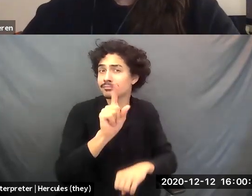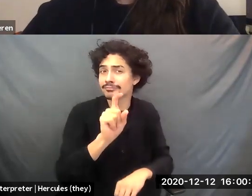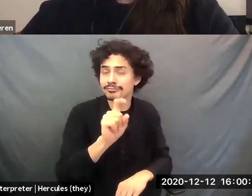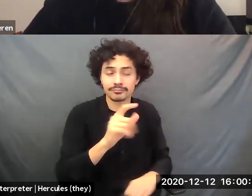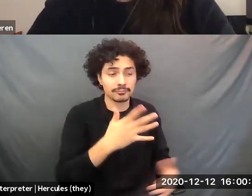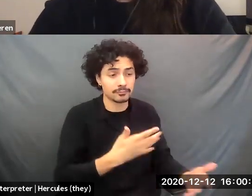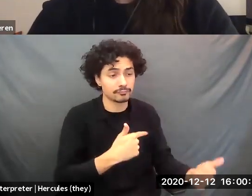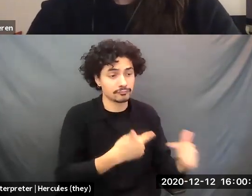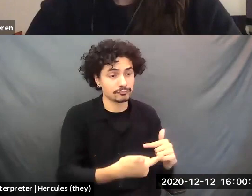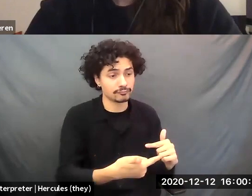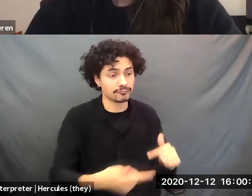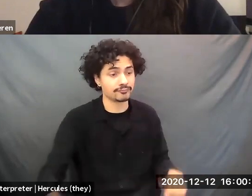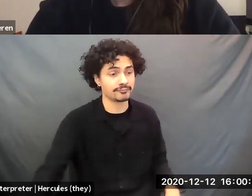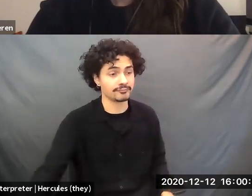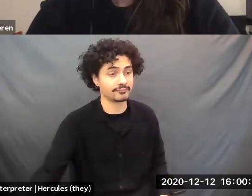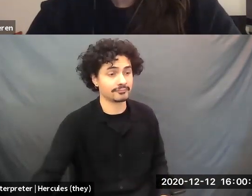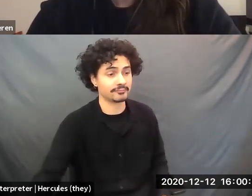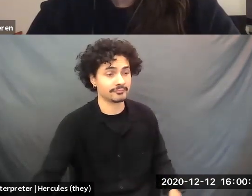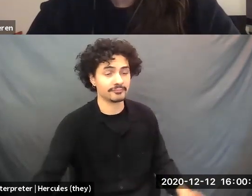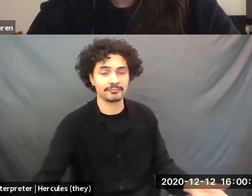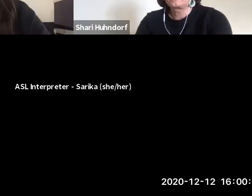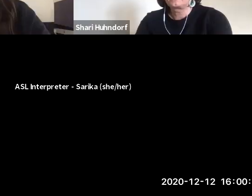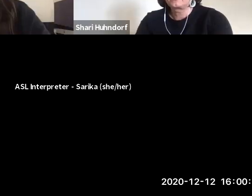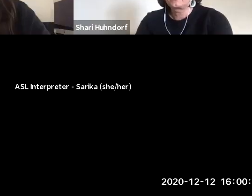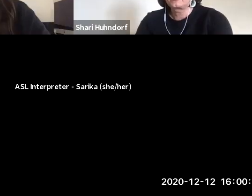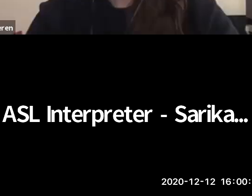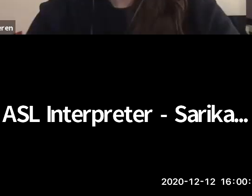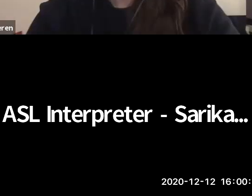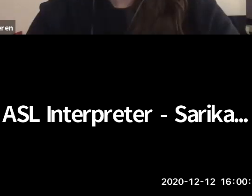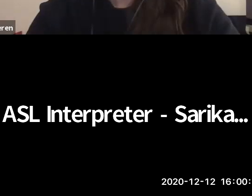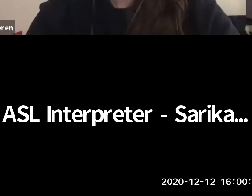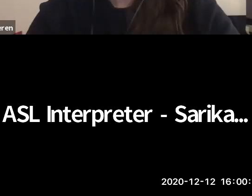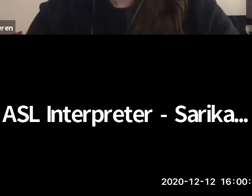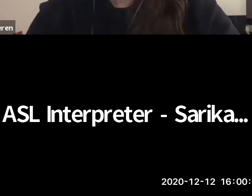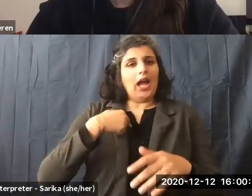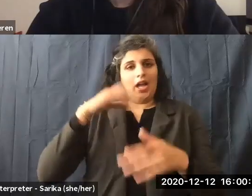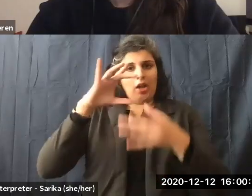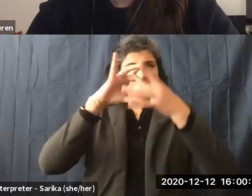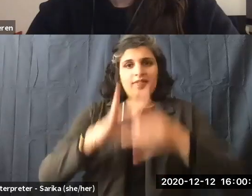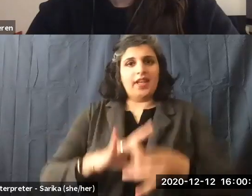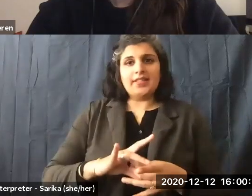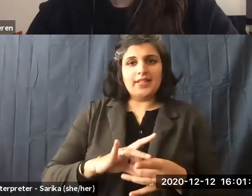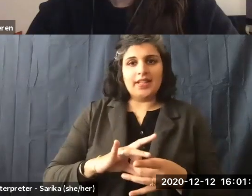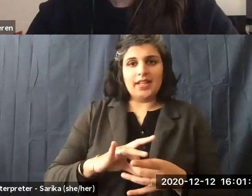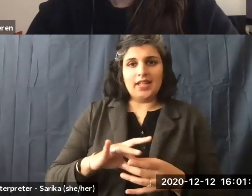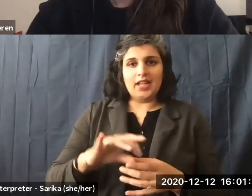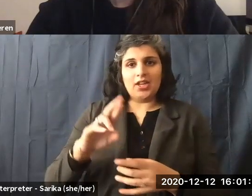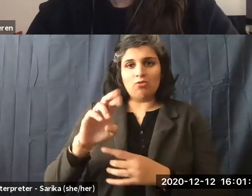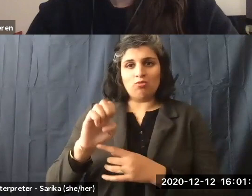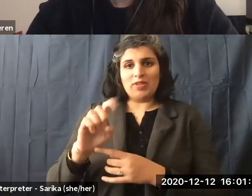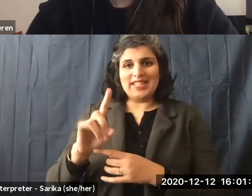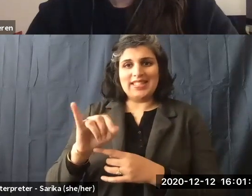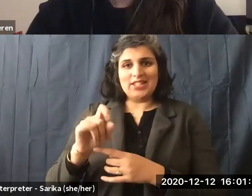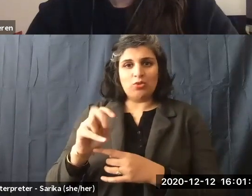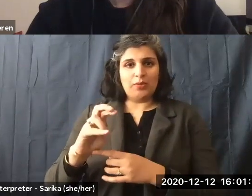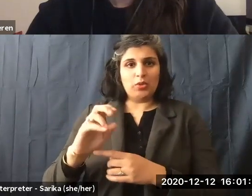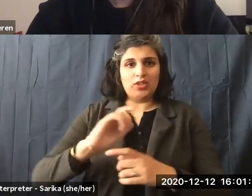I'm very personally invested in thinking about redistribution and, and, uh, think, and,